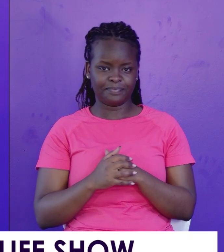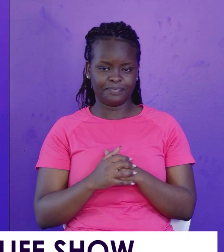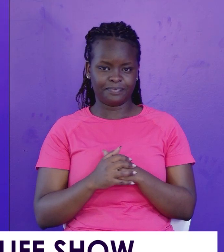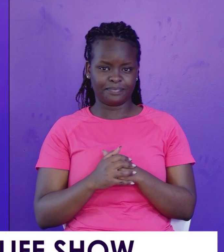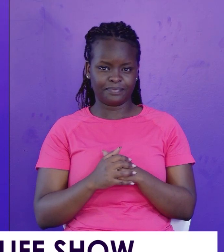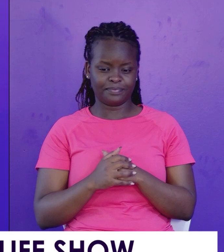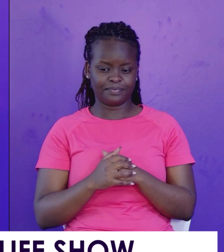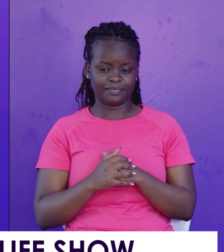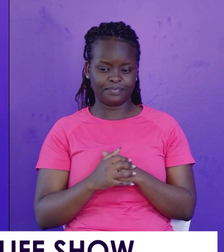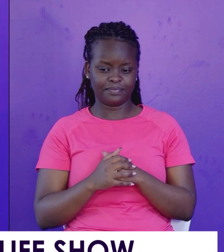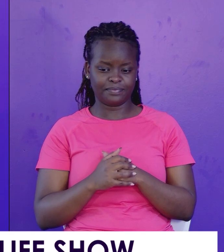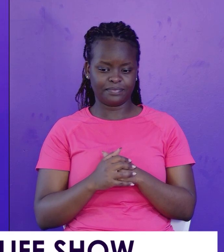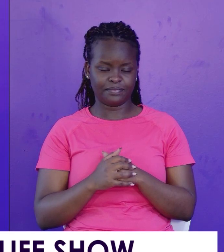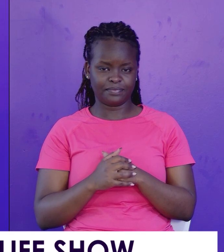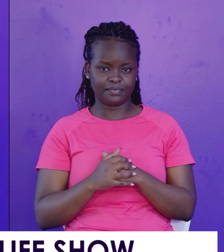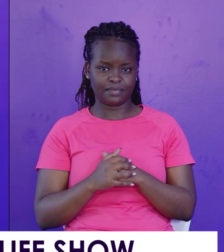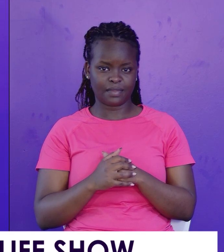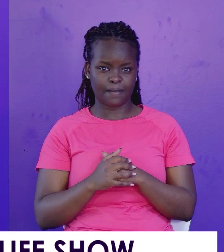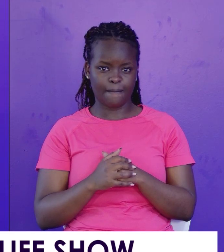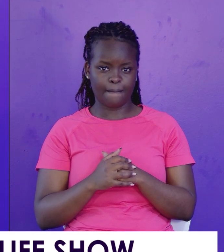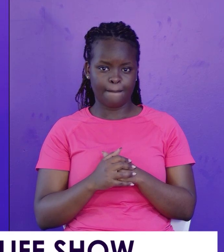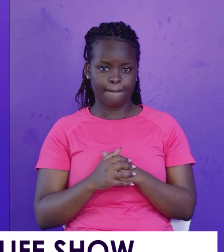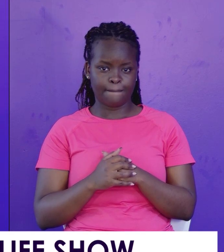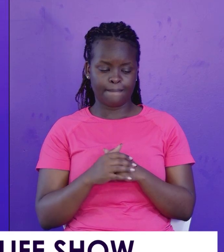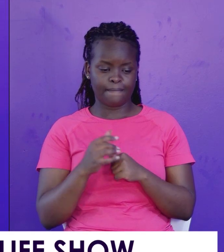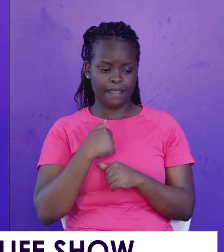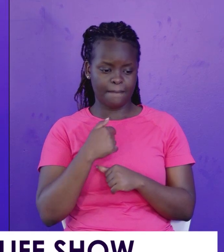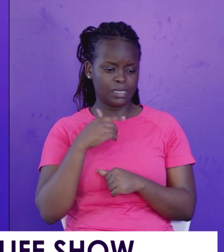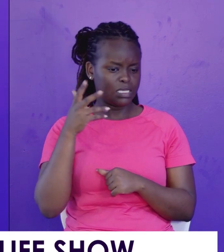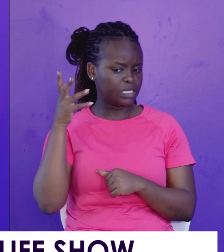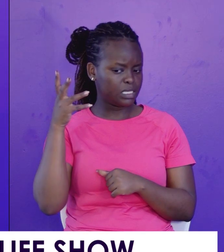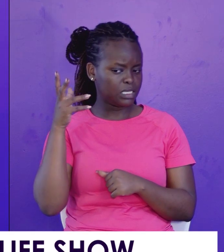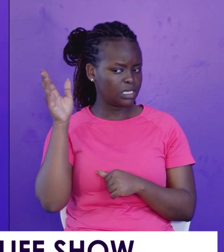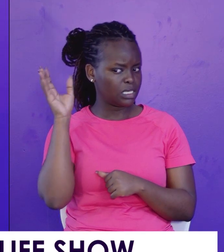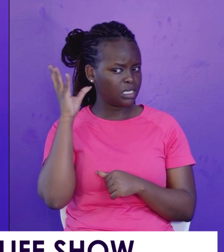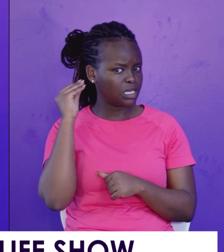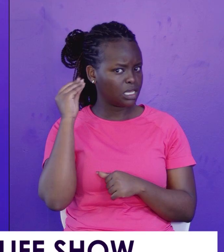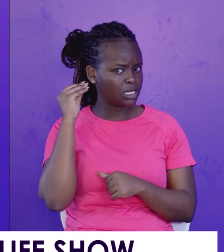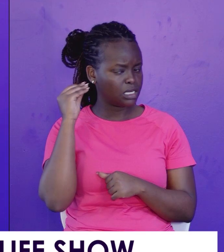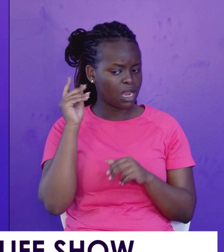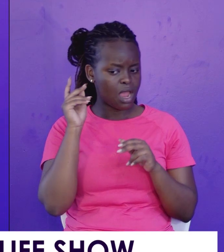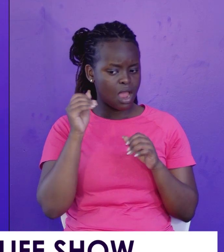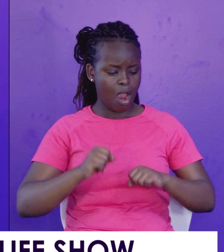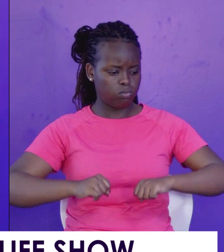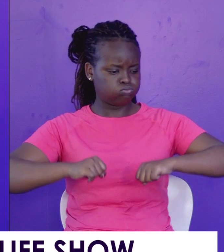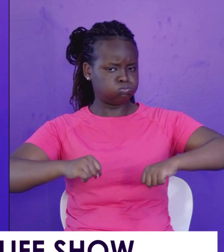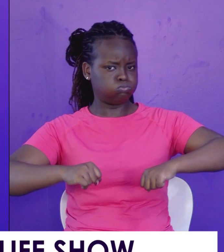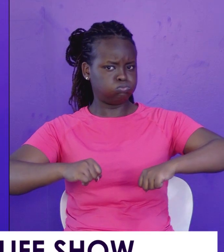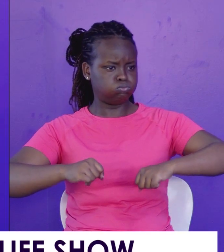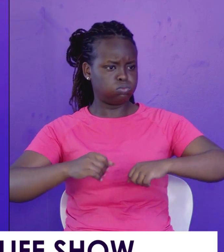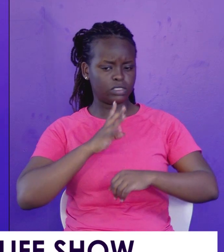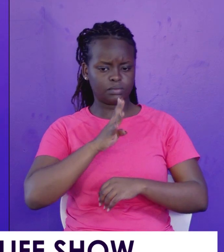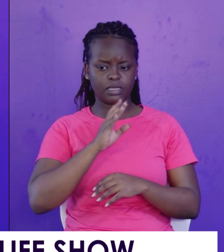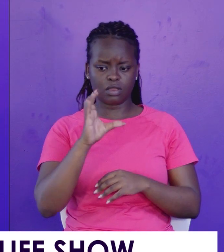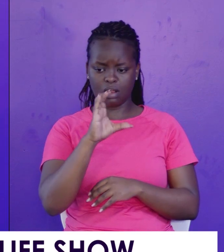All speaking to somebody. Yeah. I'm hearing a bouncer speaking to one of the clients in